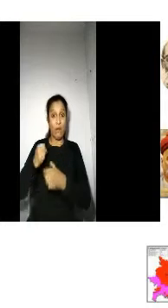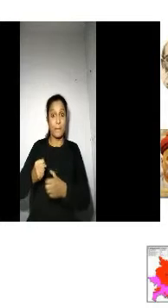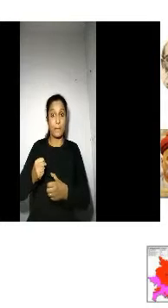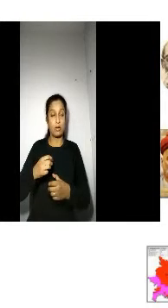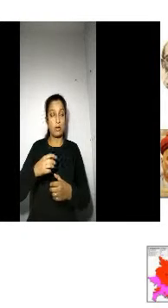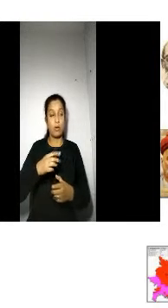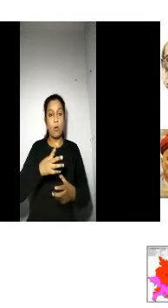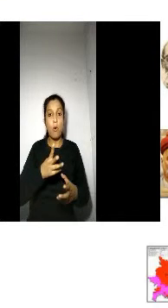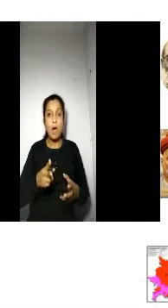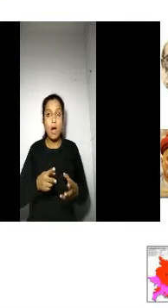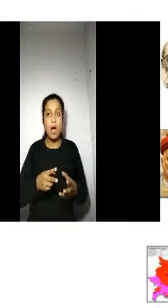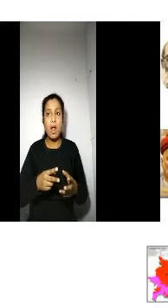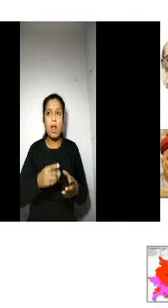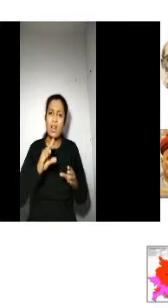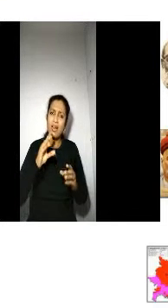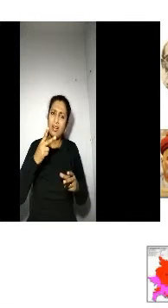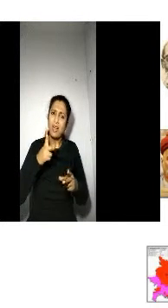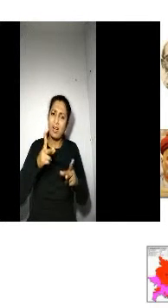expenses.